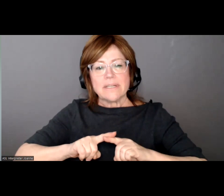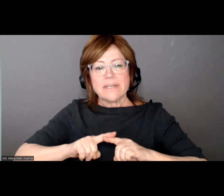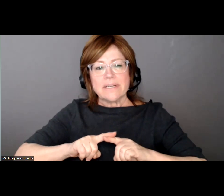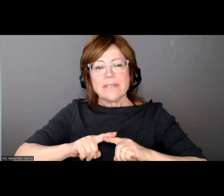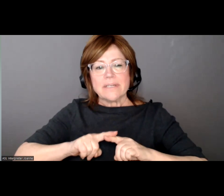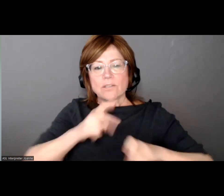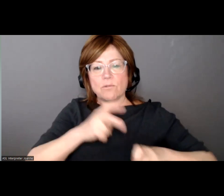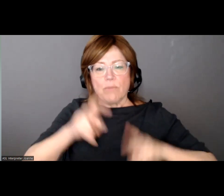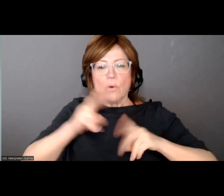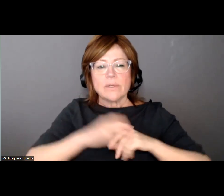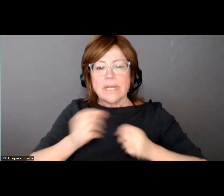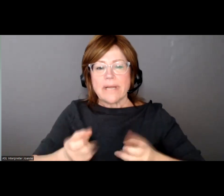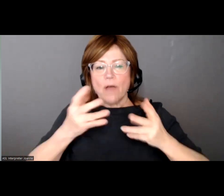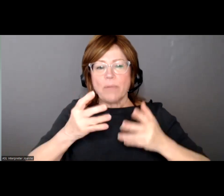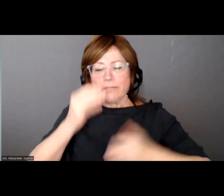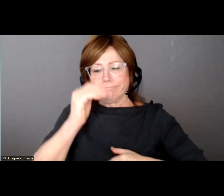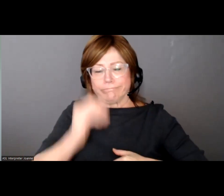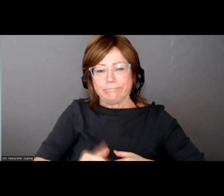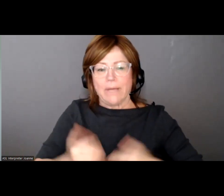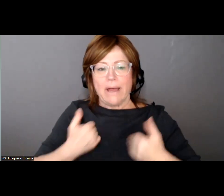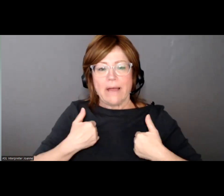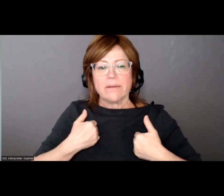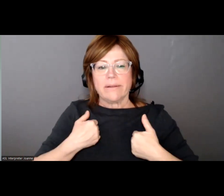there are attached to those. Okay. So like